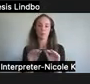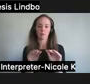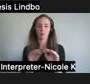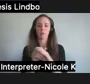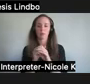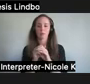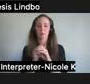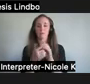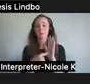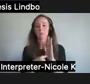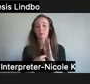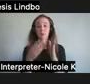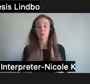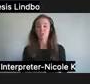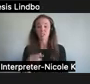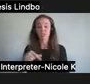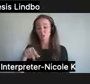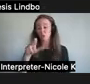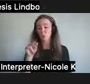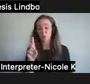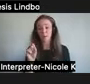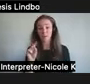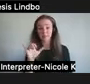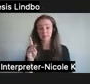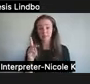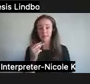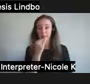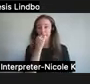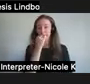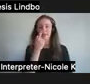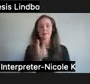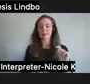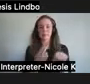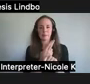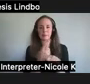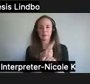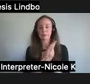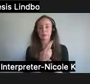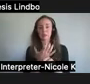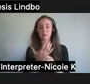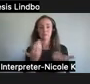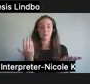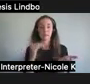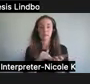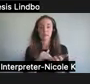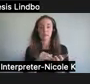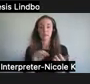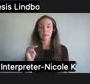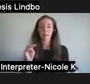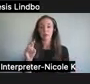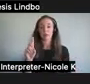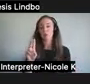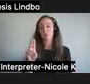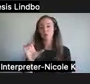So this would be someone who, even the quad stick's not enough for them to play video games. So this could be someone with Duchenne's muscular dystrophy who might be able to